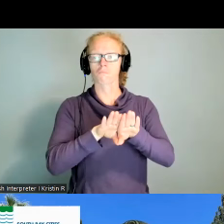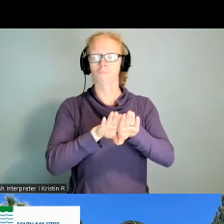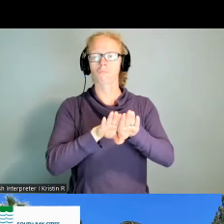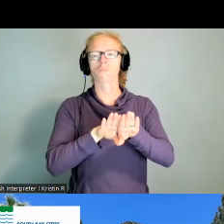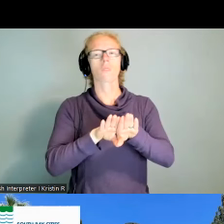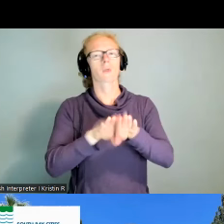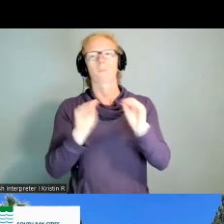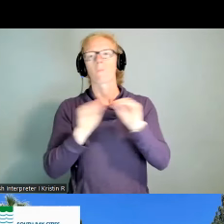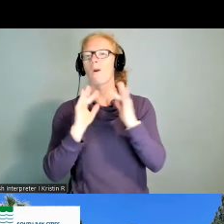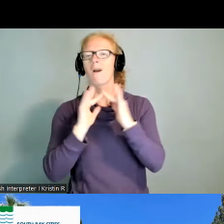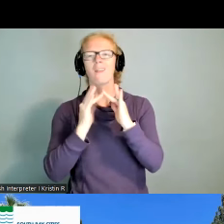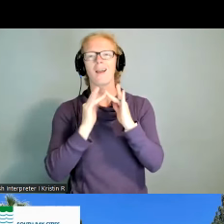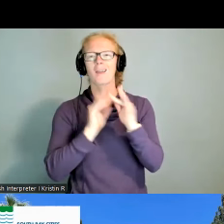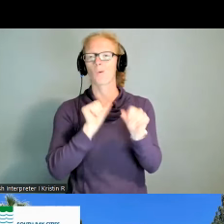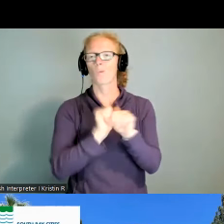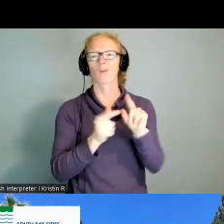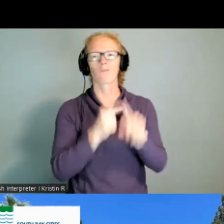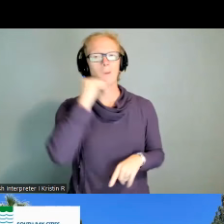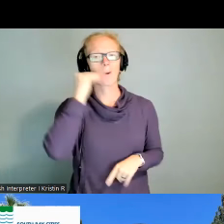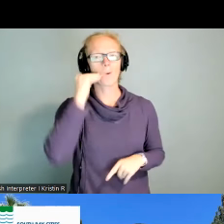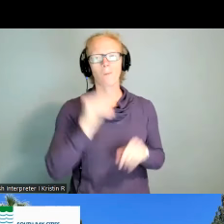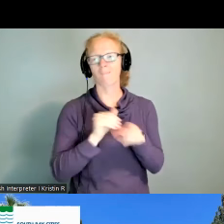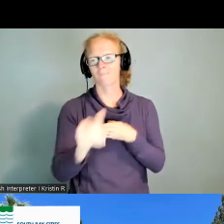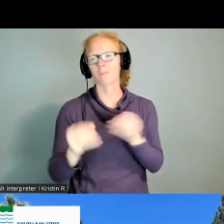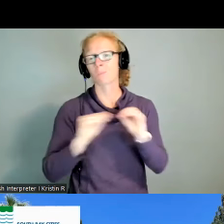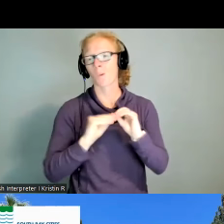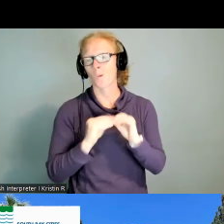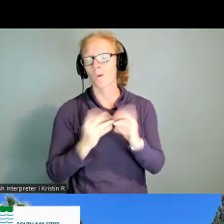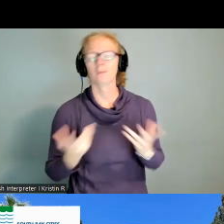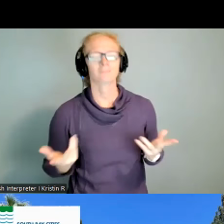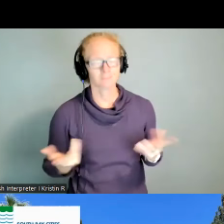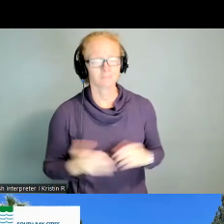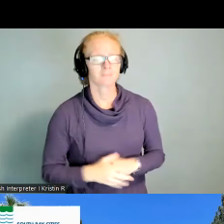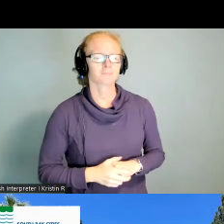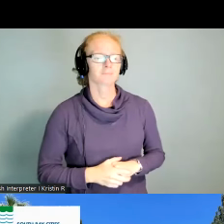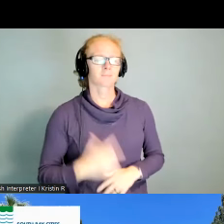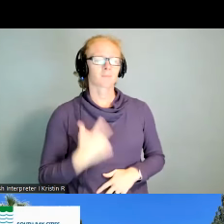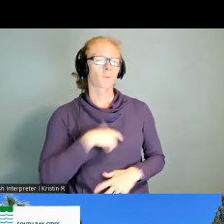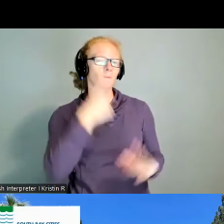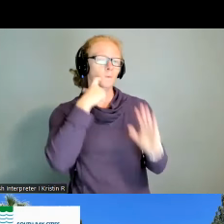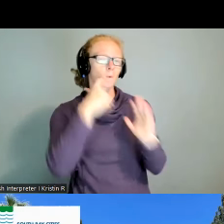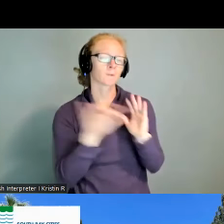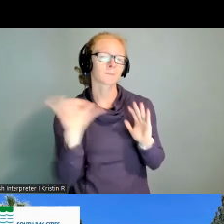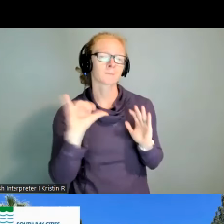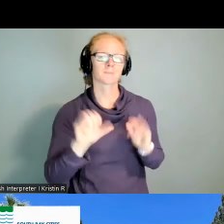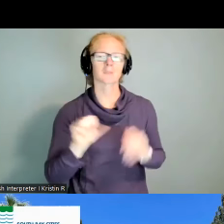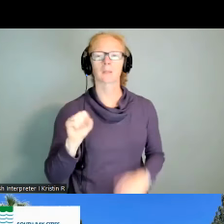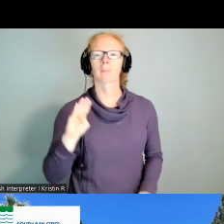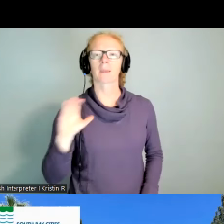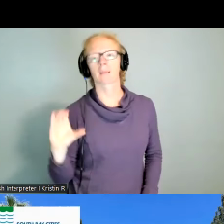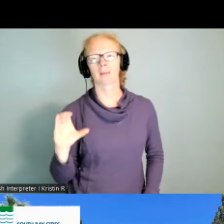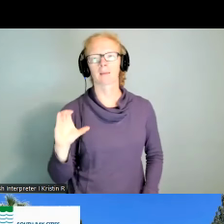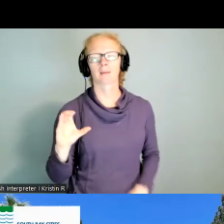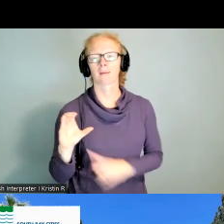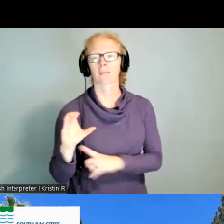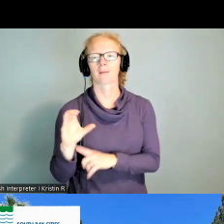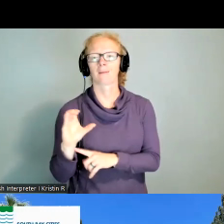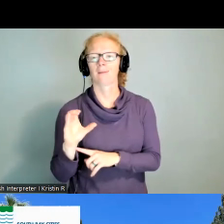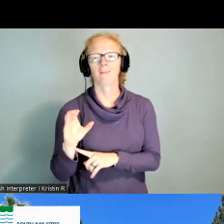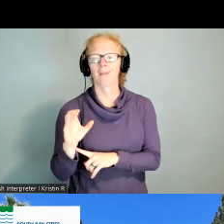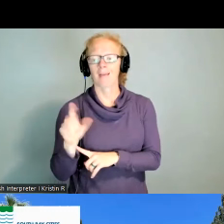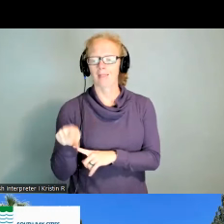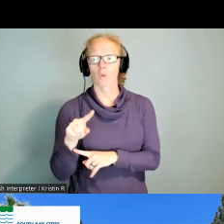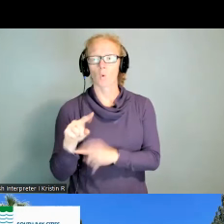e-commerce and work from home arrangements. And with that, one of the things that we've seen is South Bay commercial areas have become